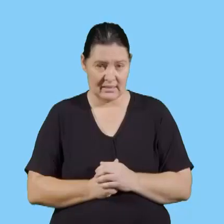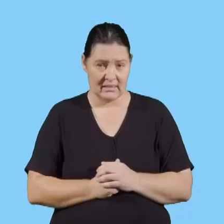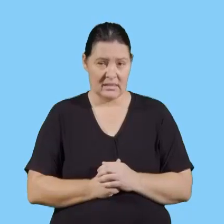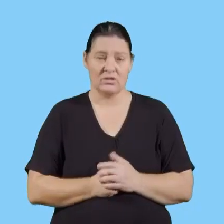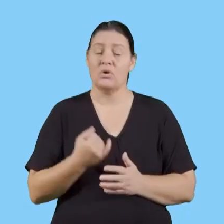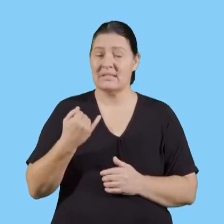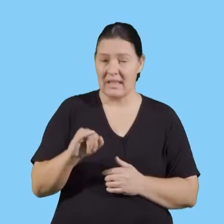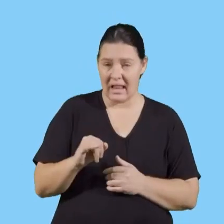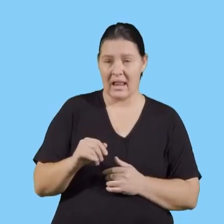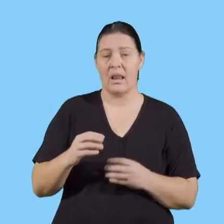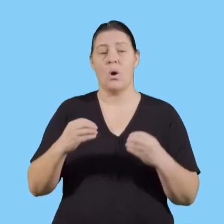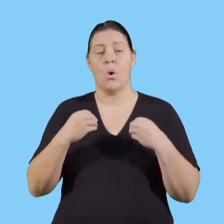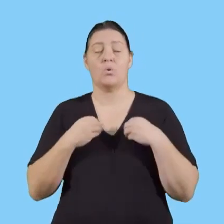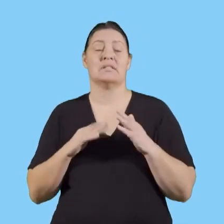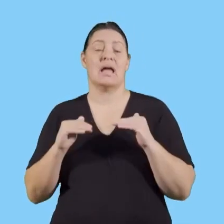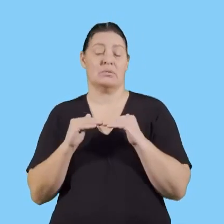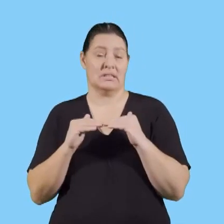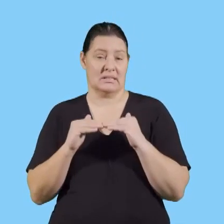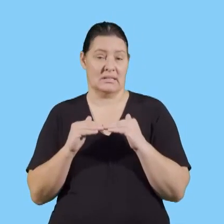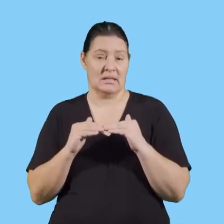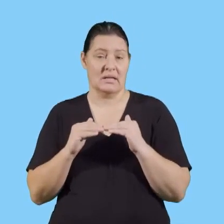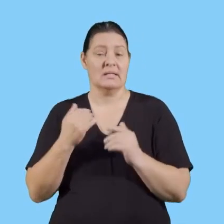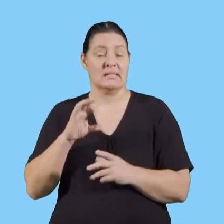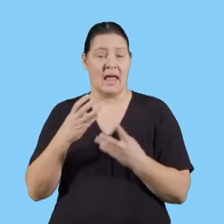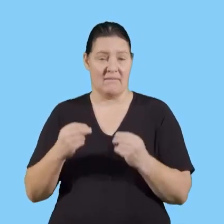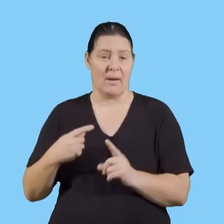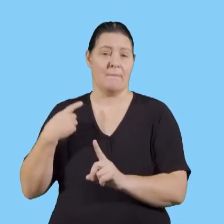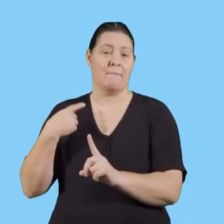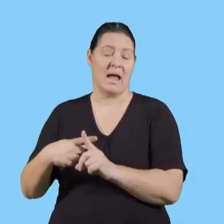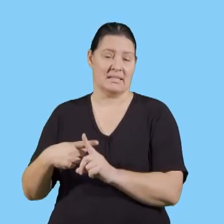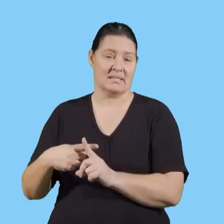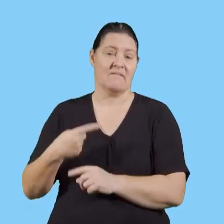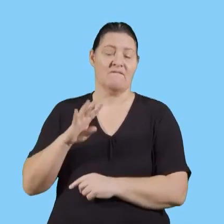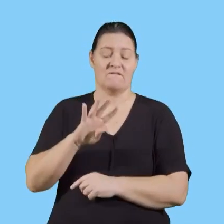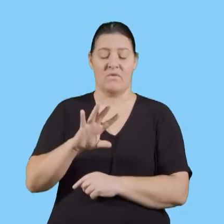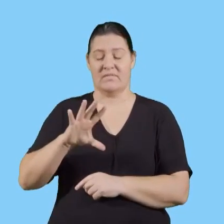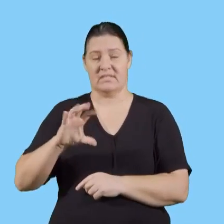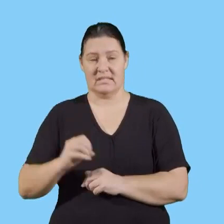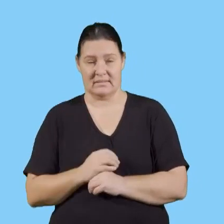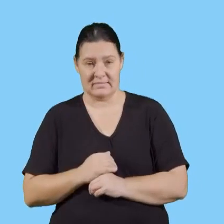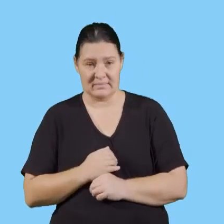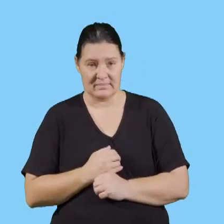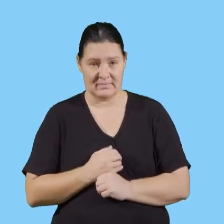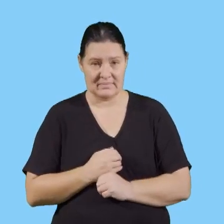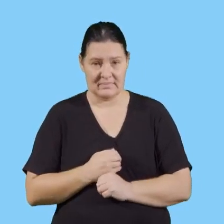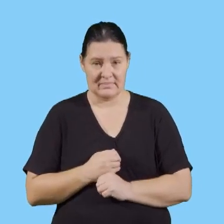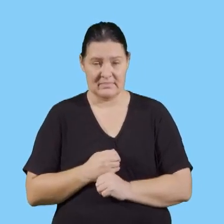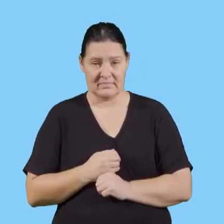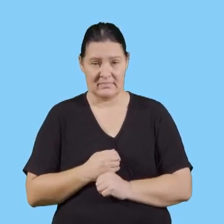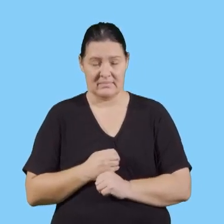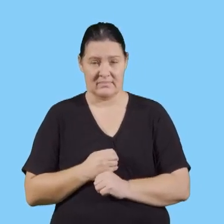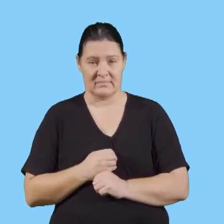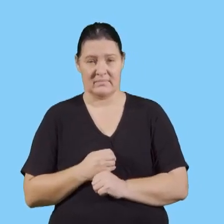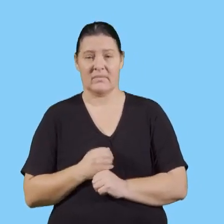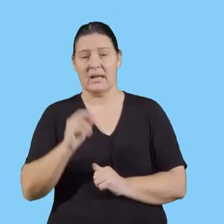That means I'm still coming to my owner's equity. I'm now going to have a plus 450. Let's quickly